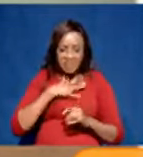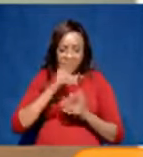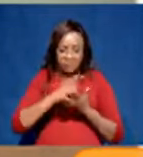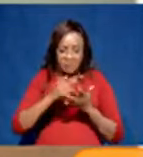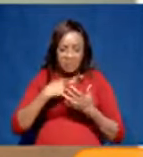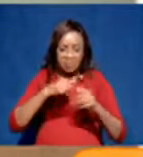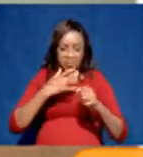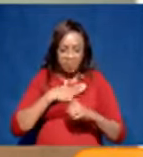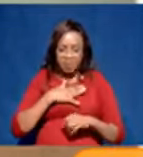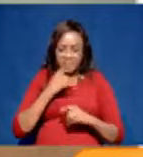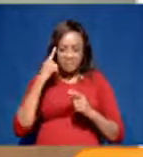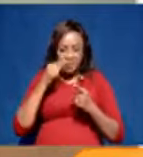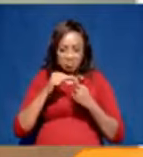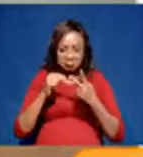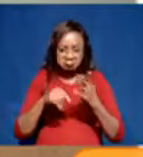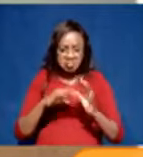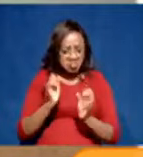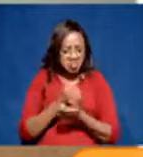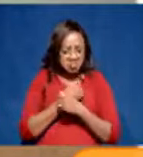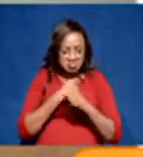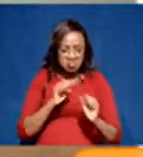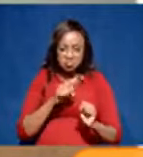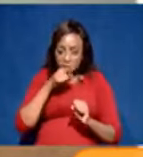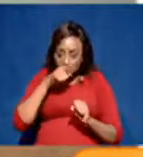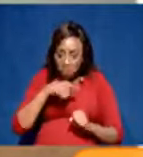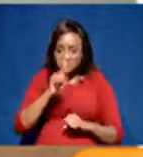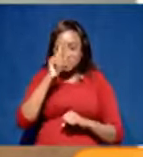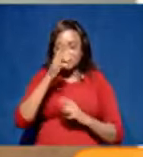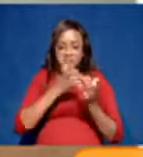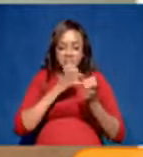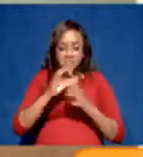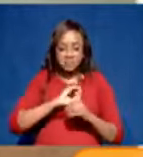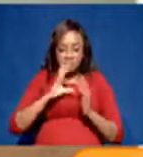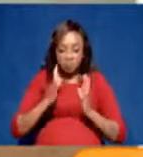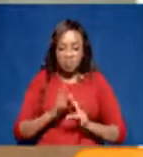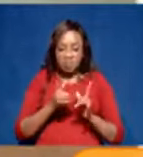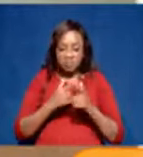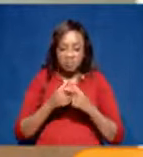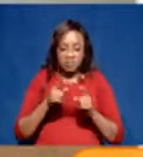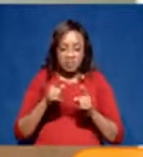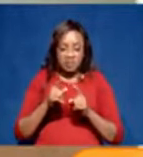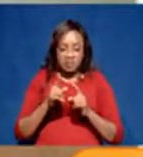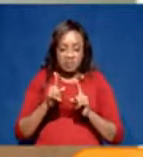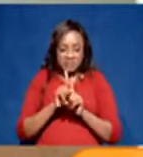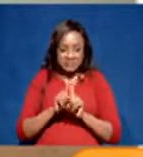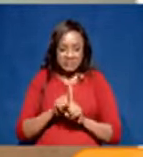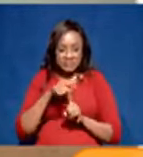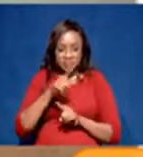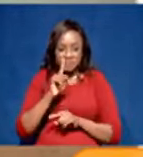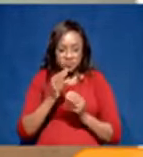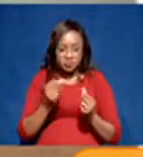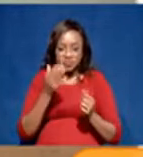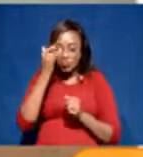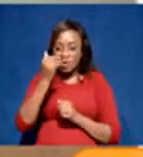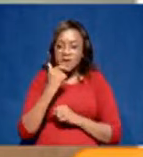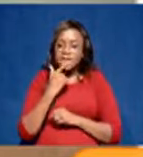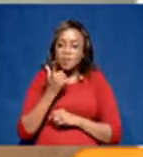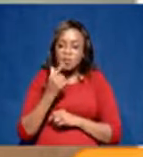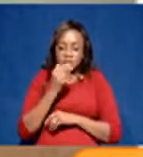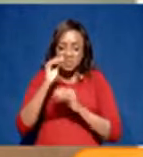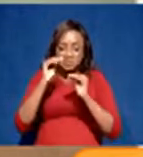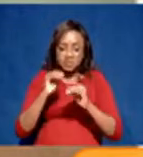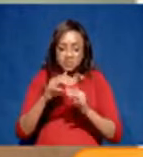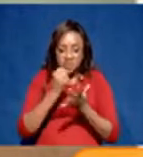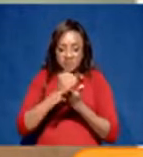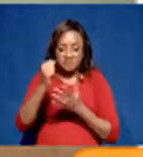in. It doesn't happen. It is you, the business owner, and yourself. So you have to take care of yourself. By the way, in the Moi Teaching and Referral Hospital, we have